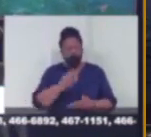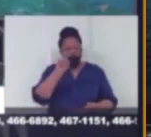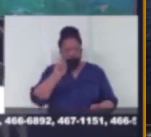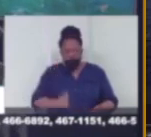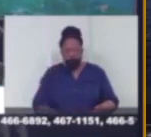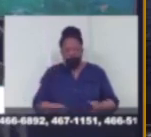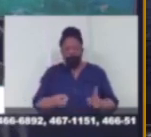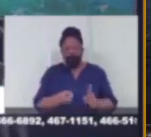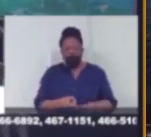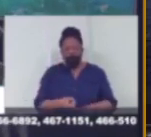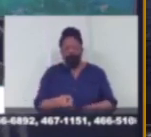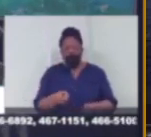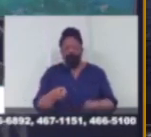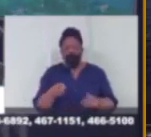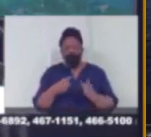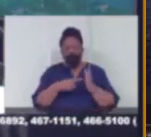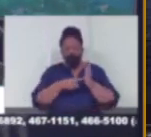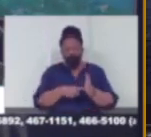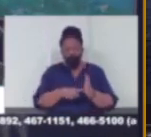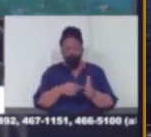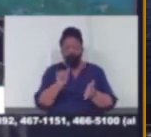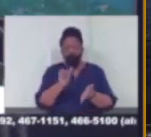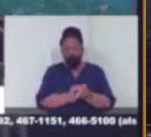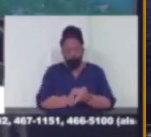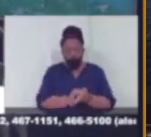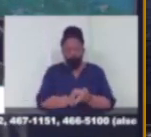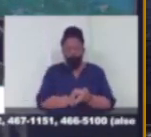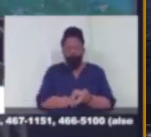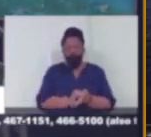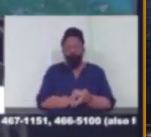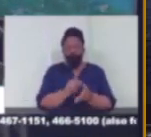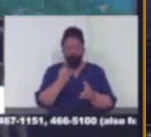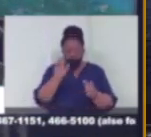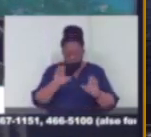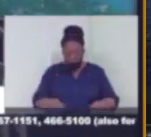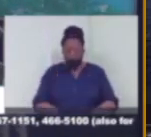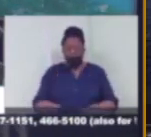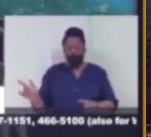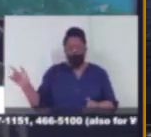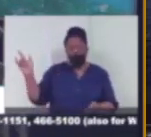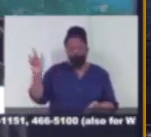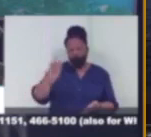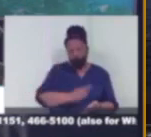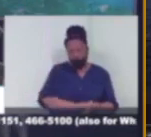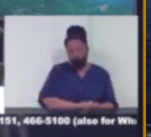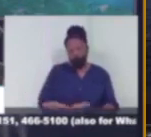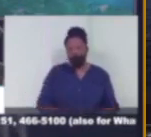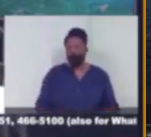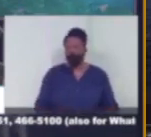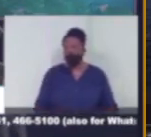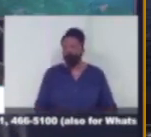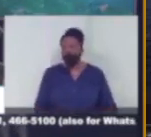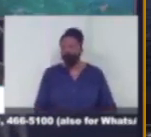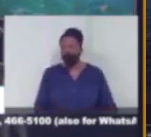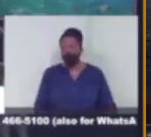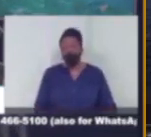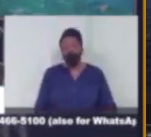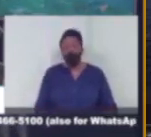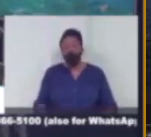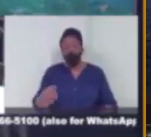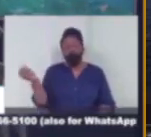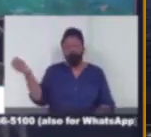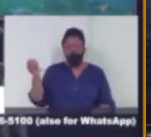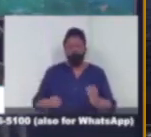St. Kitts and Nevis to upload certified and accurate test results and other pertinent information to